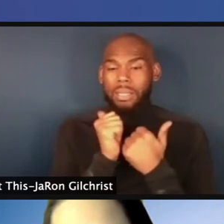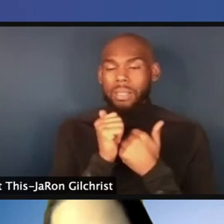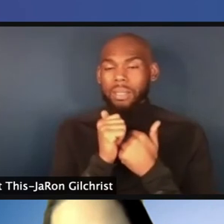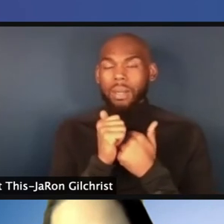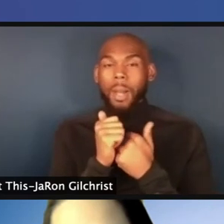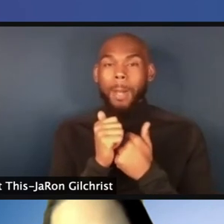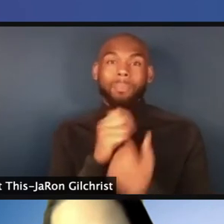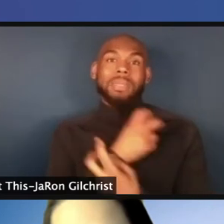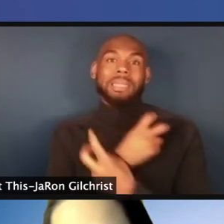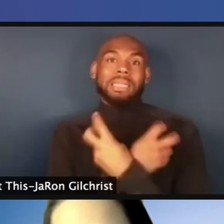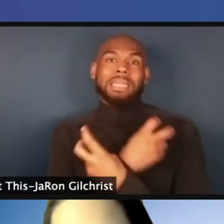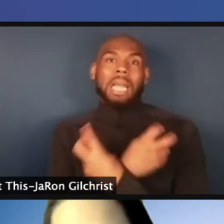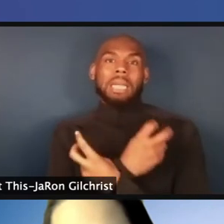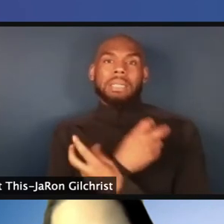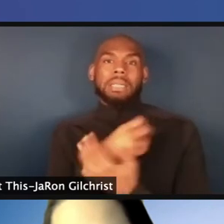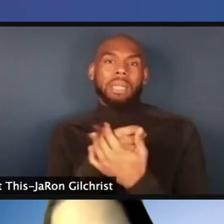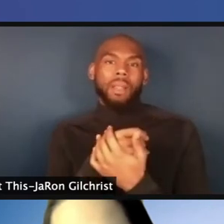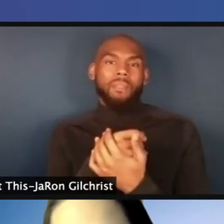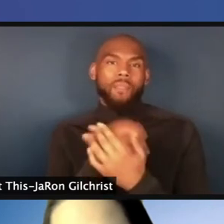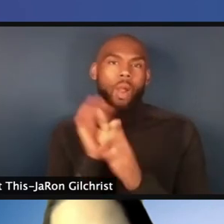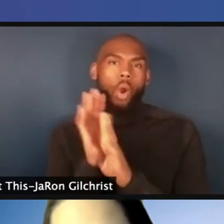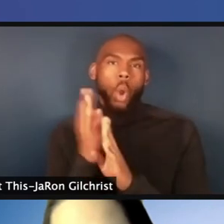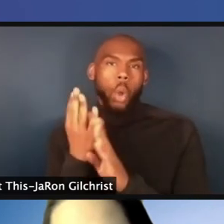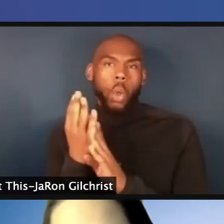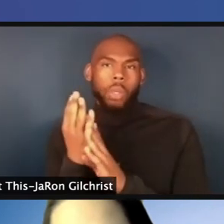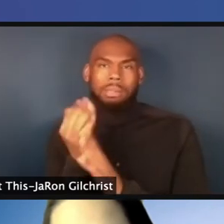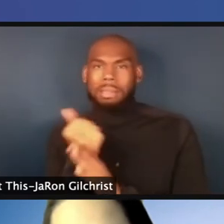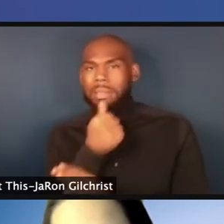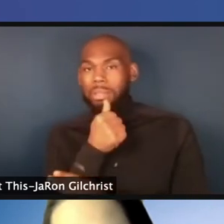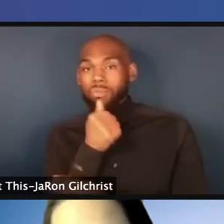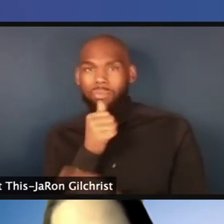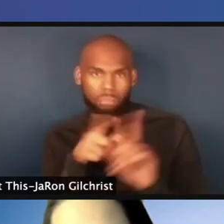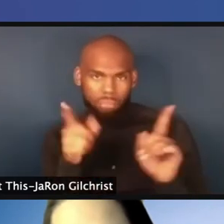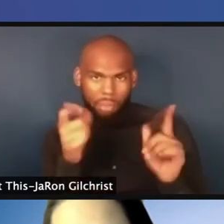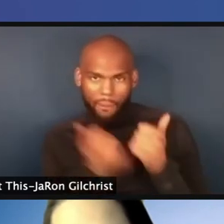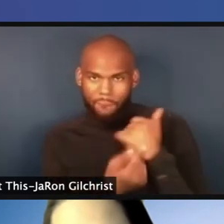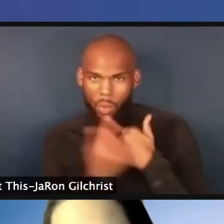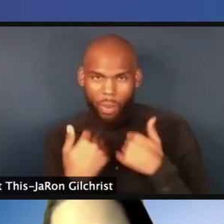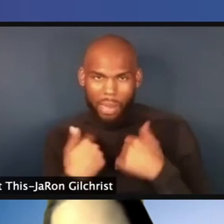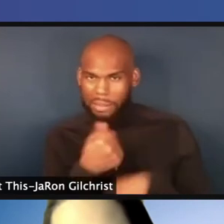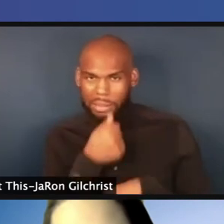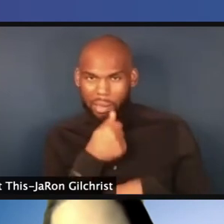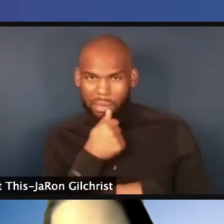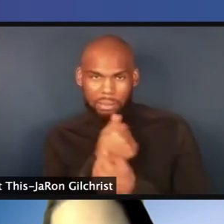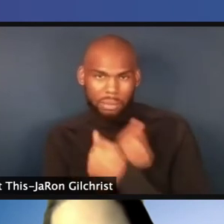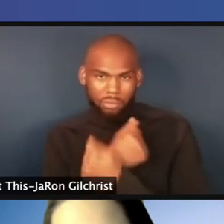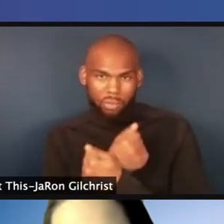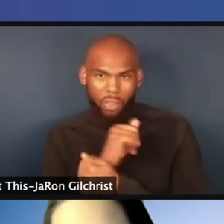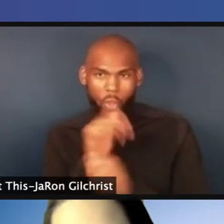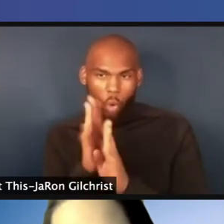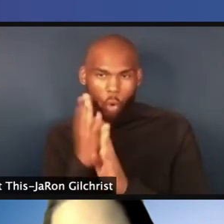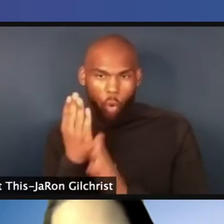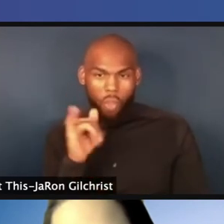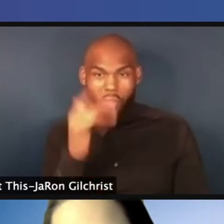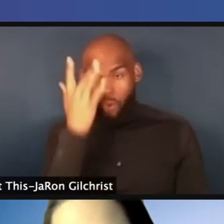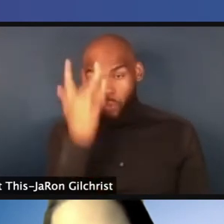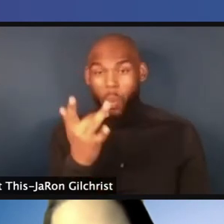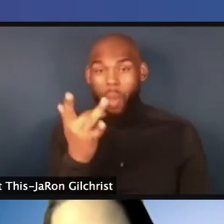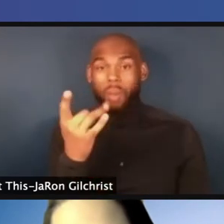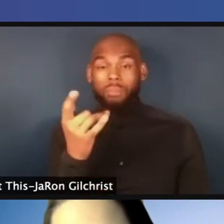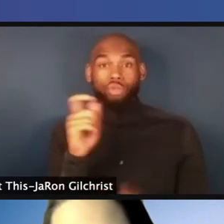skeletons in the closet. And I mean, and the thing is, everyone has skeletons in their closet. Like, that's why the potential for change is so great,